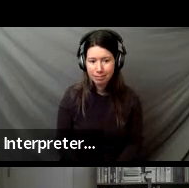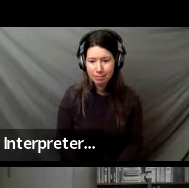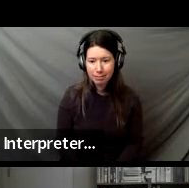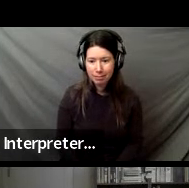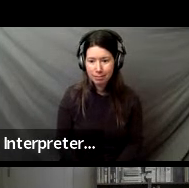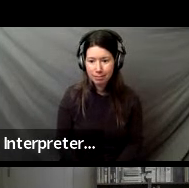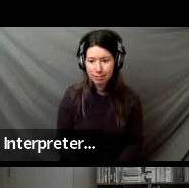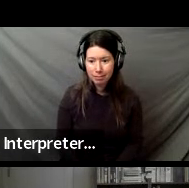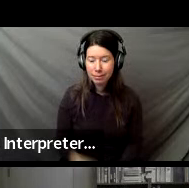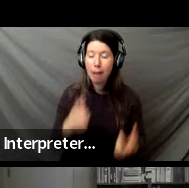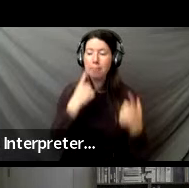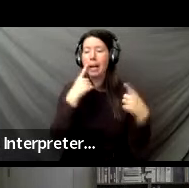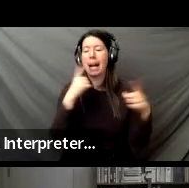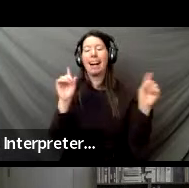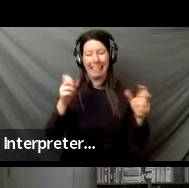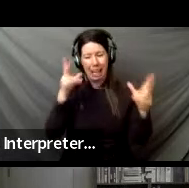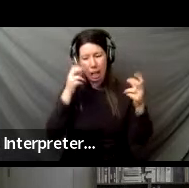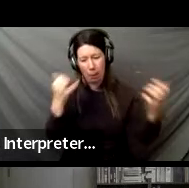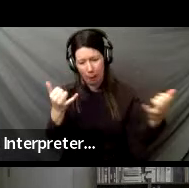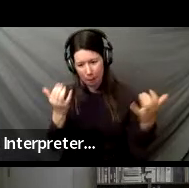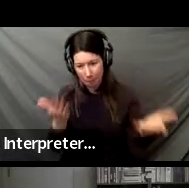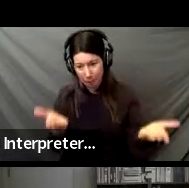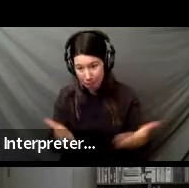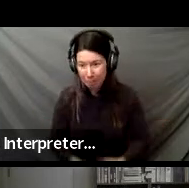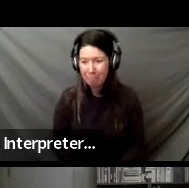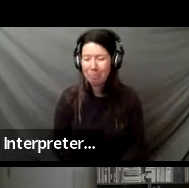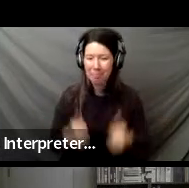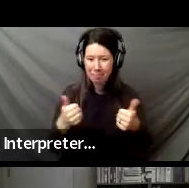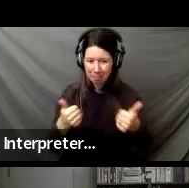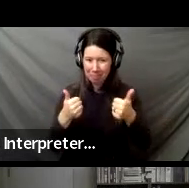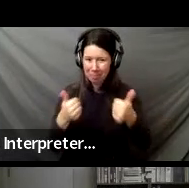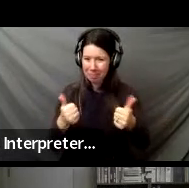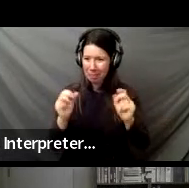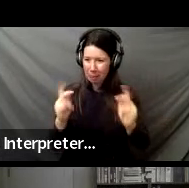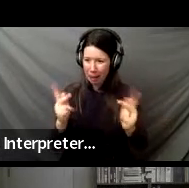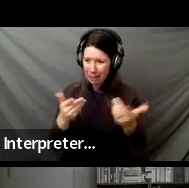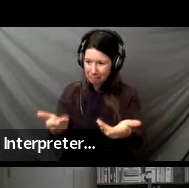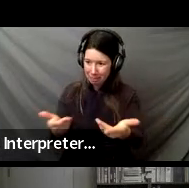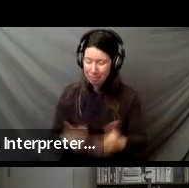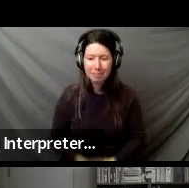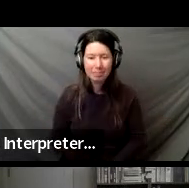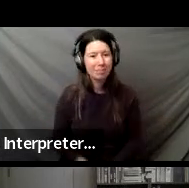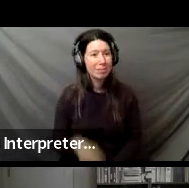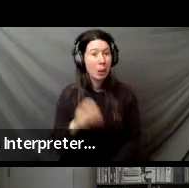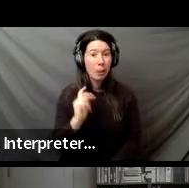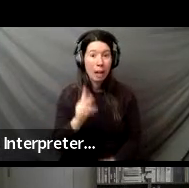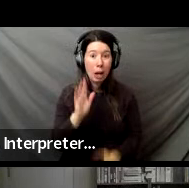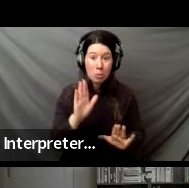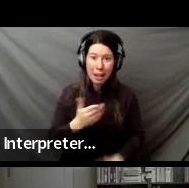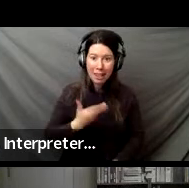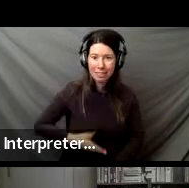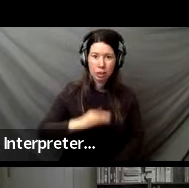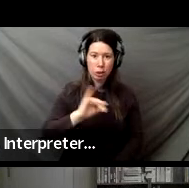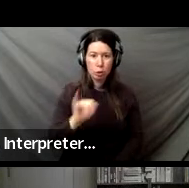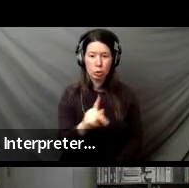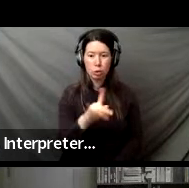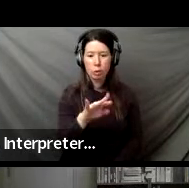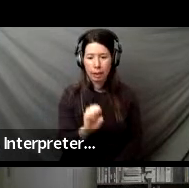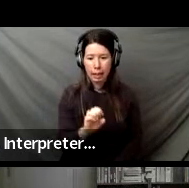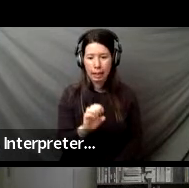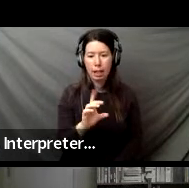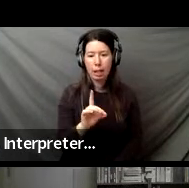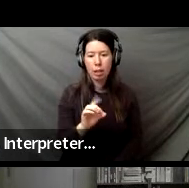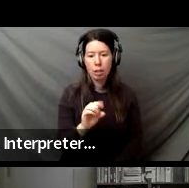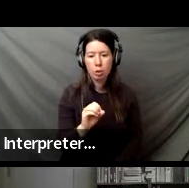Julie, are you There on? we go. There we go. Can you hear me okay? Okay. Yeah, we can hear you now. Okay, great. So my name is Julie Jumbia. I use she,